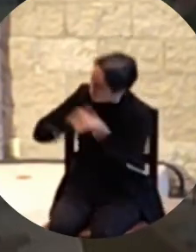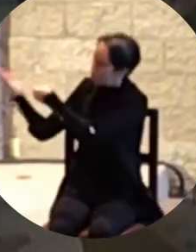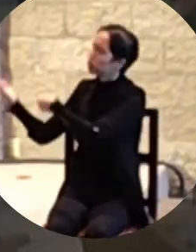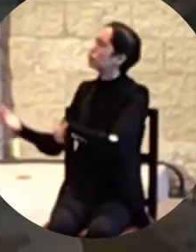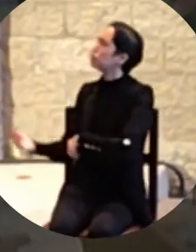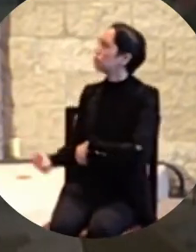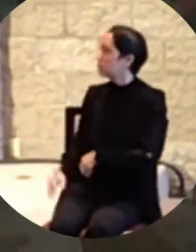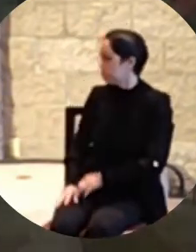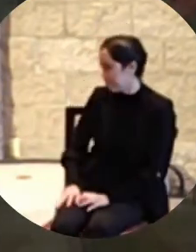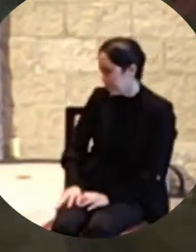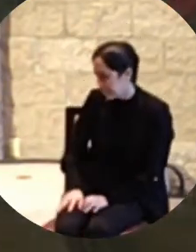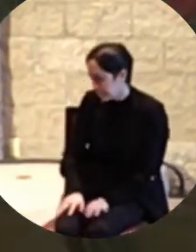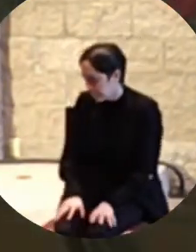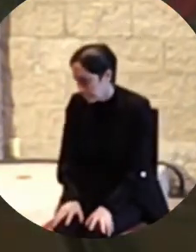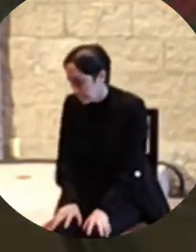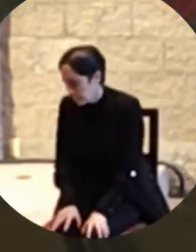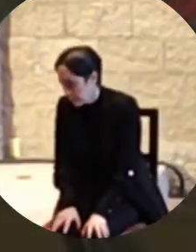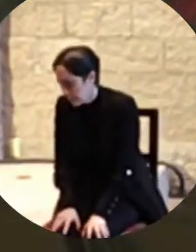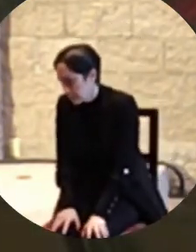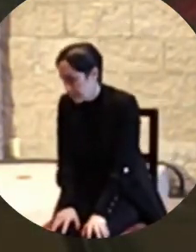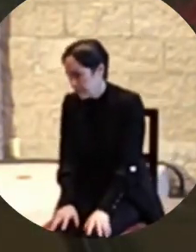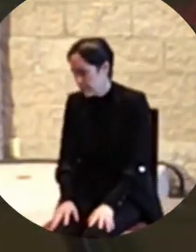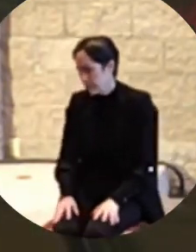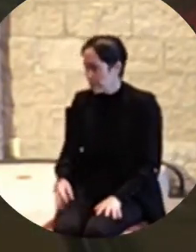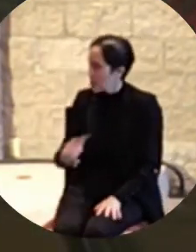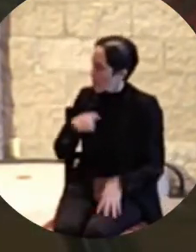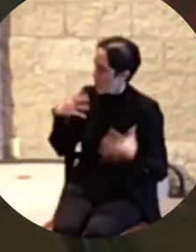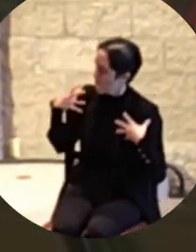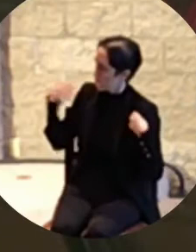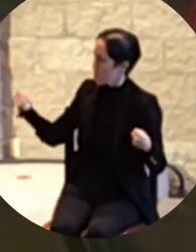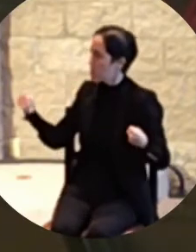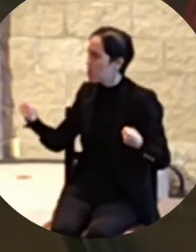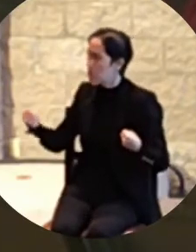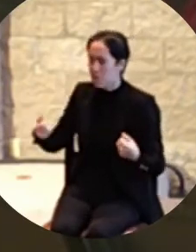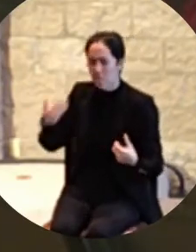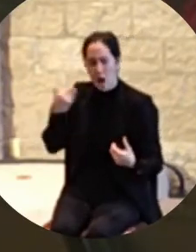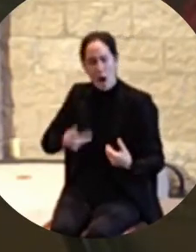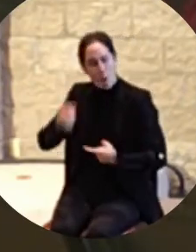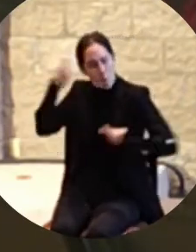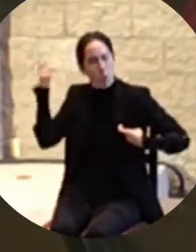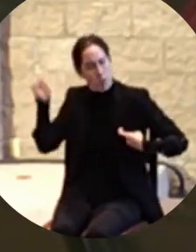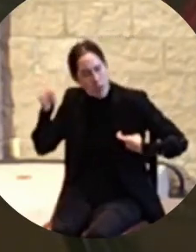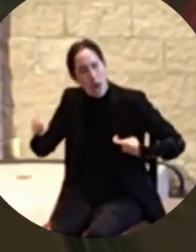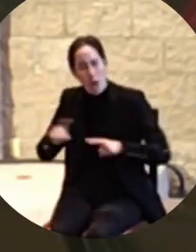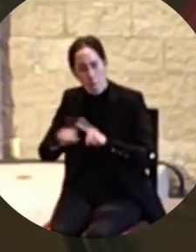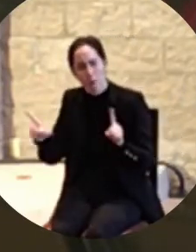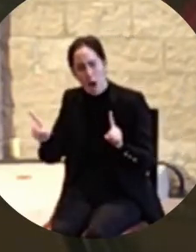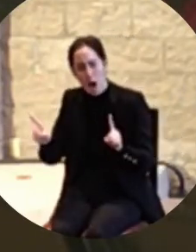I am brave, I am bruised.